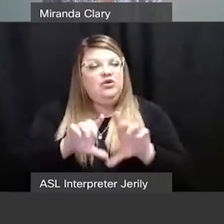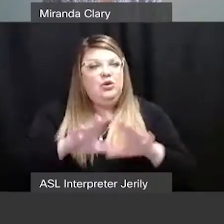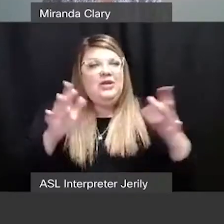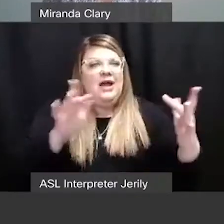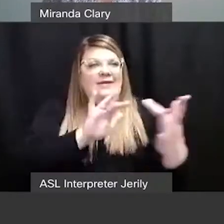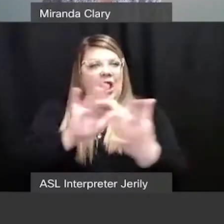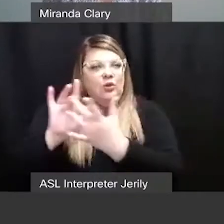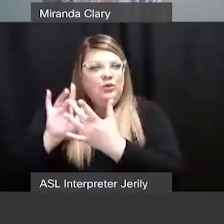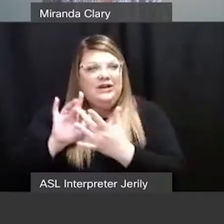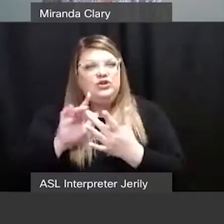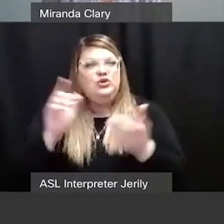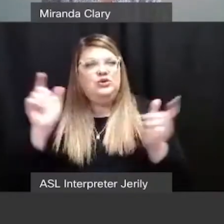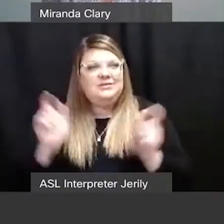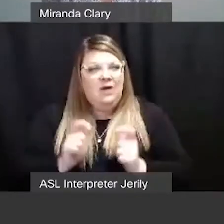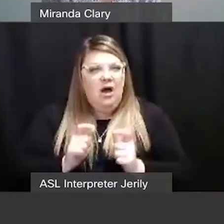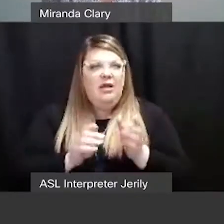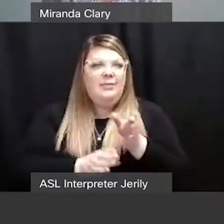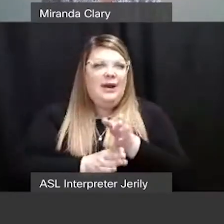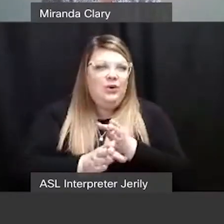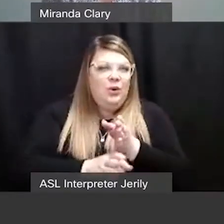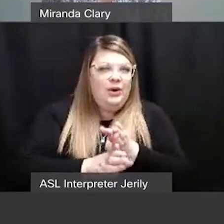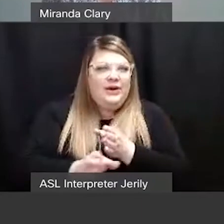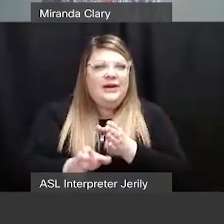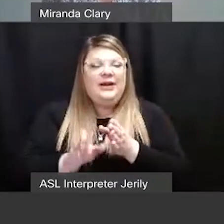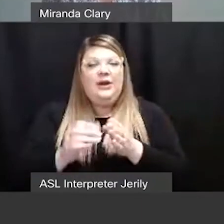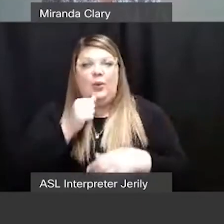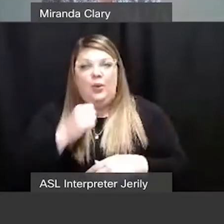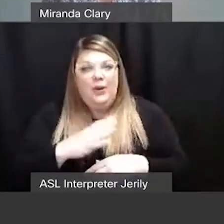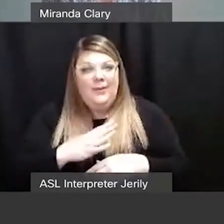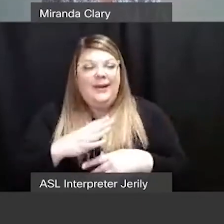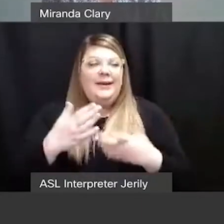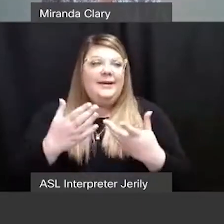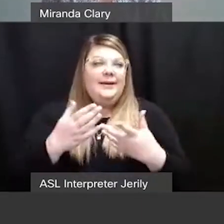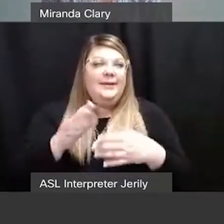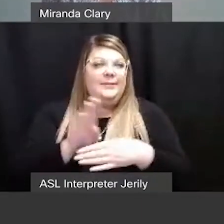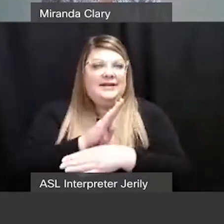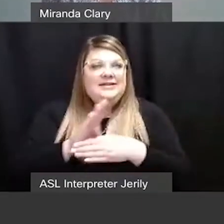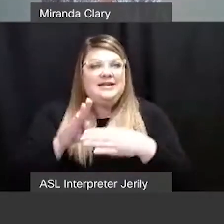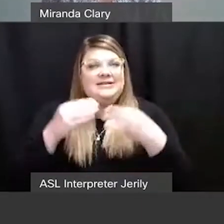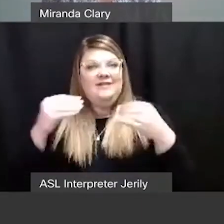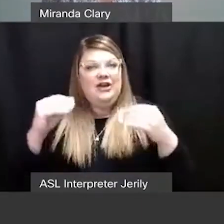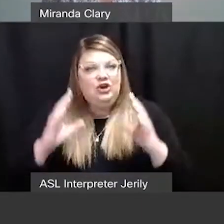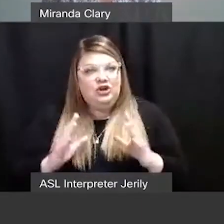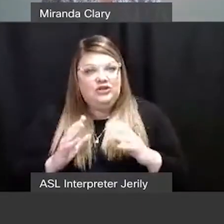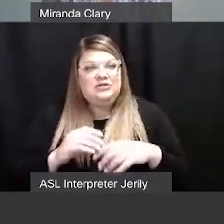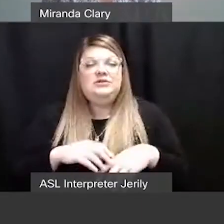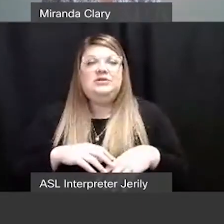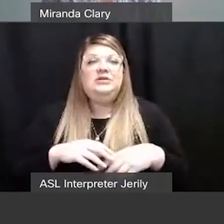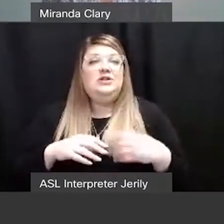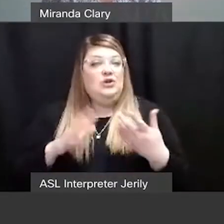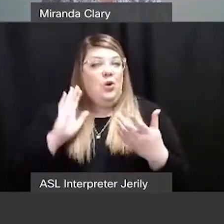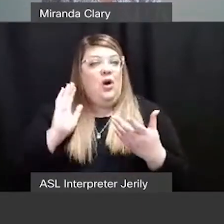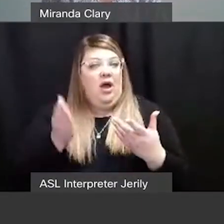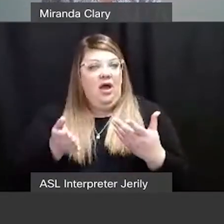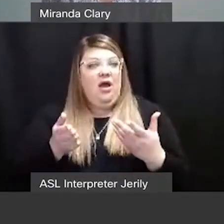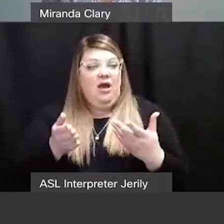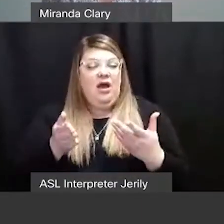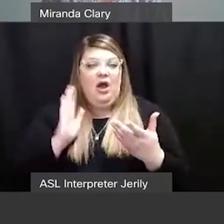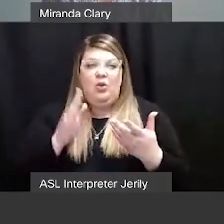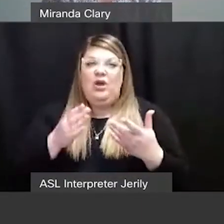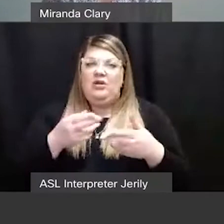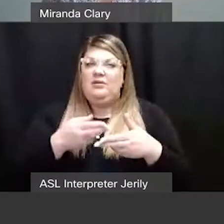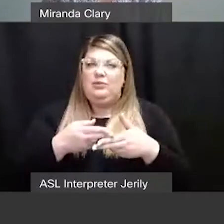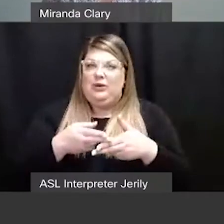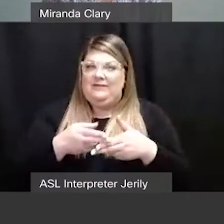outreach to small and minority women business vendors. So I'm going to briefly go